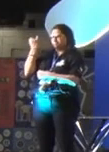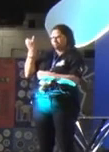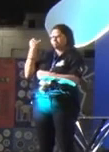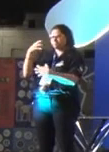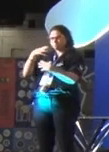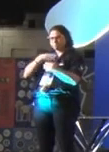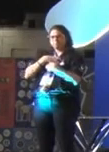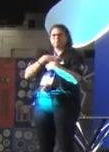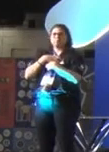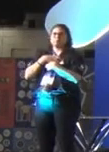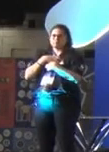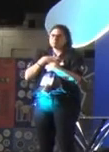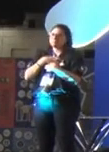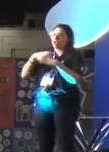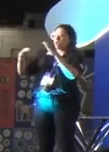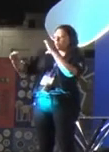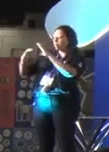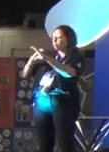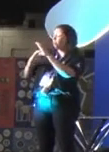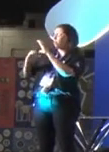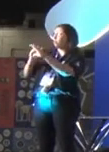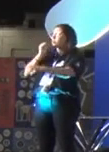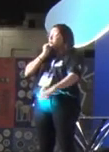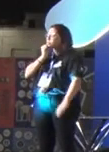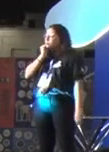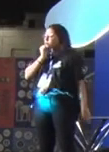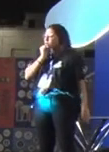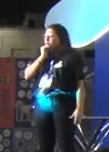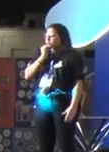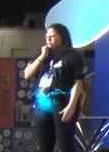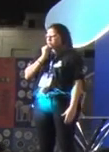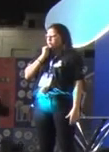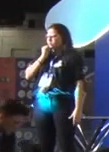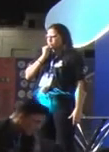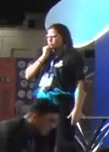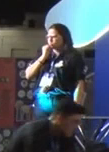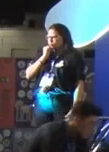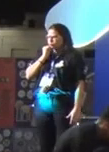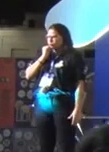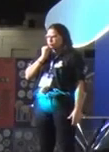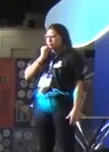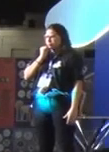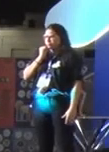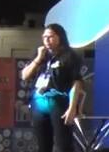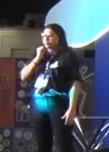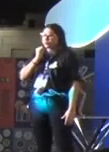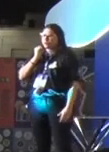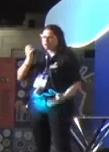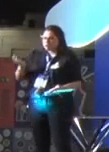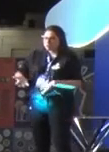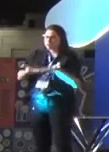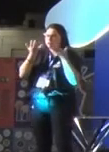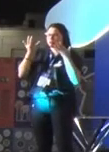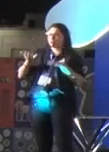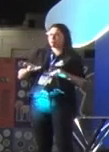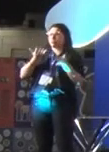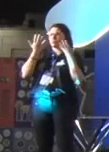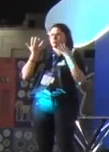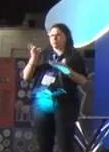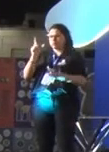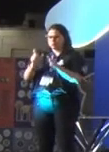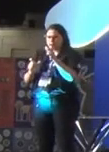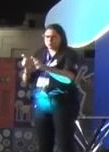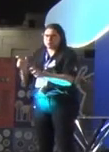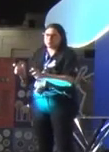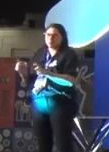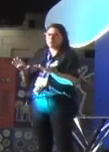science communication could inspire through mystification. And scientists would say very, very clever